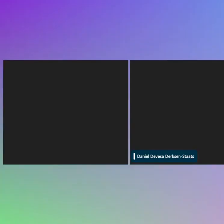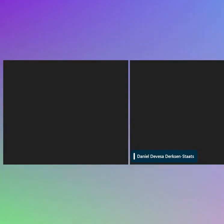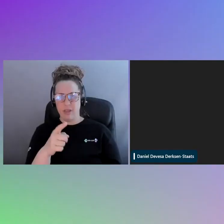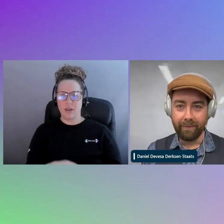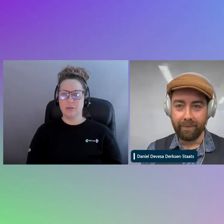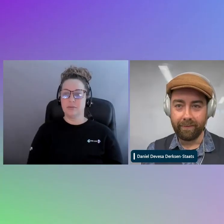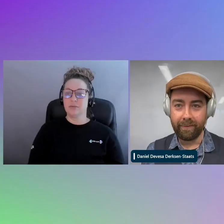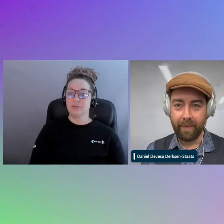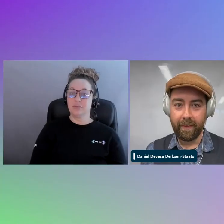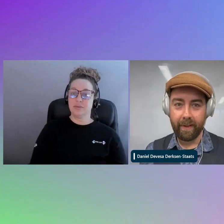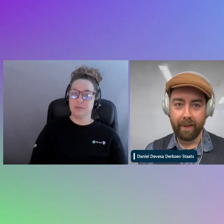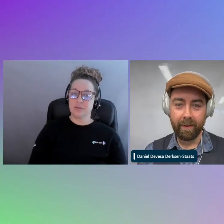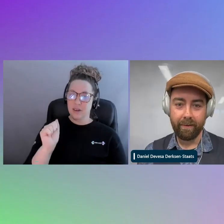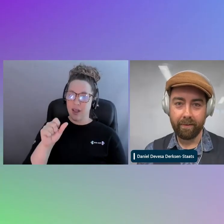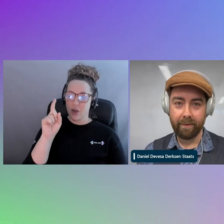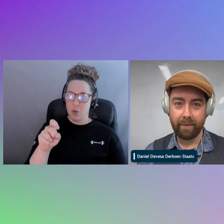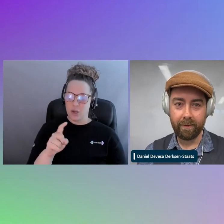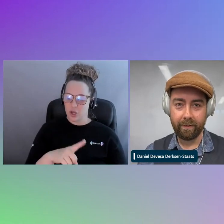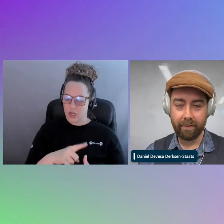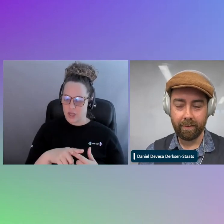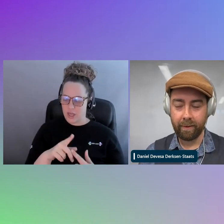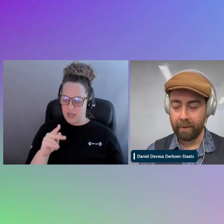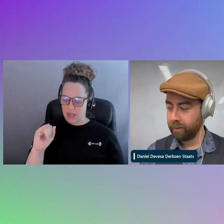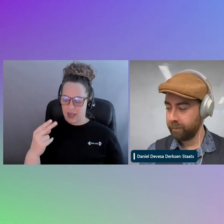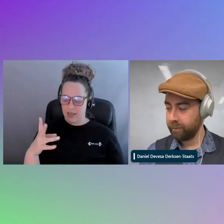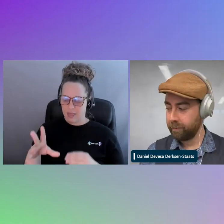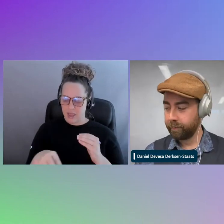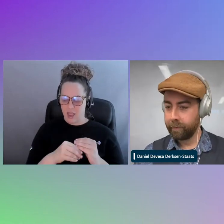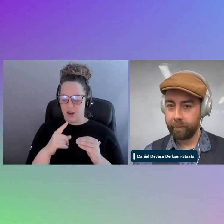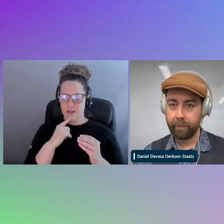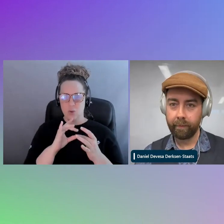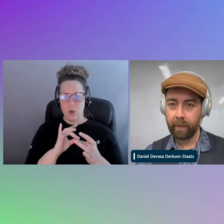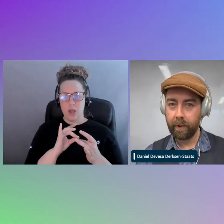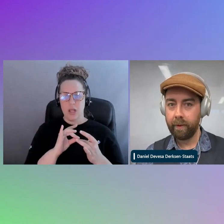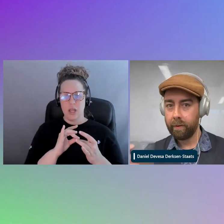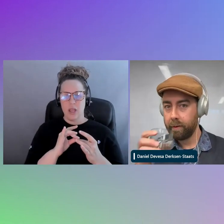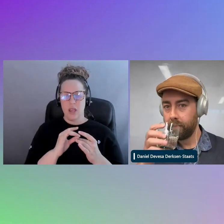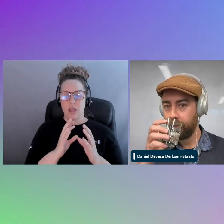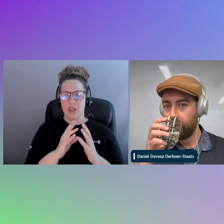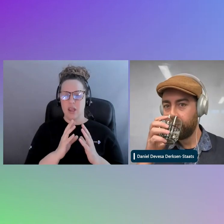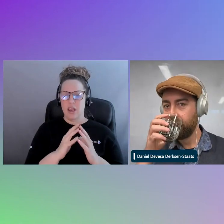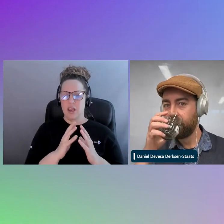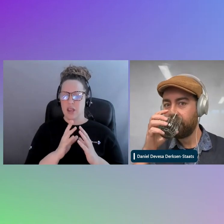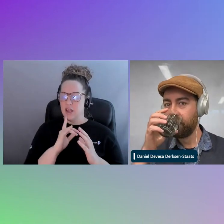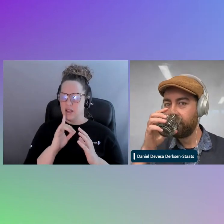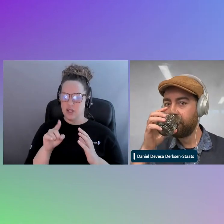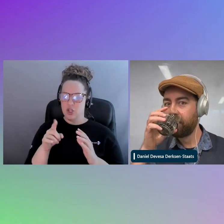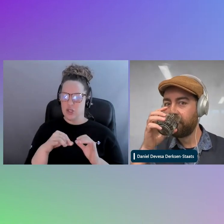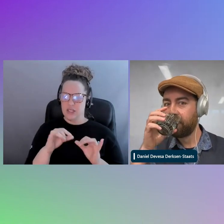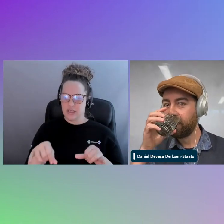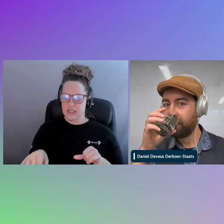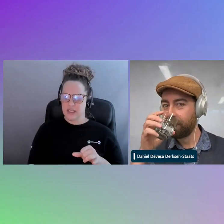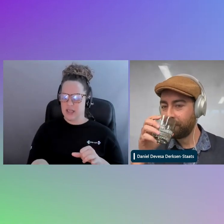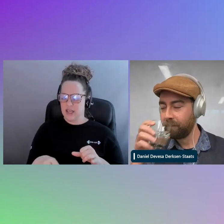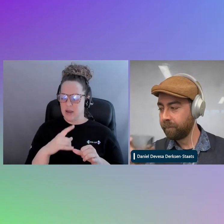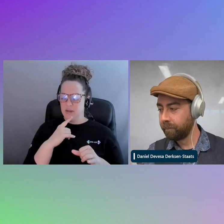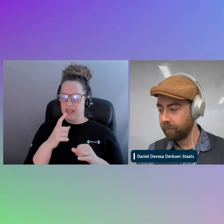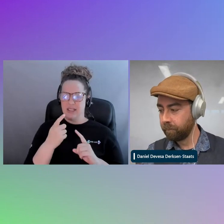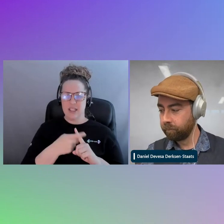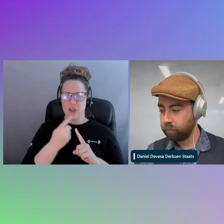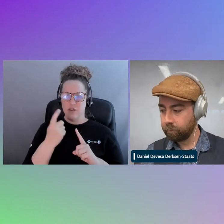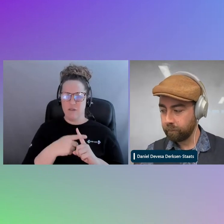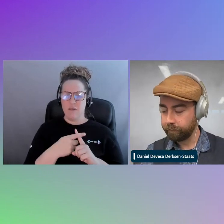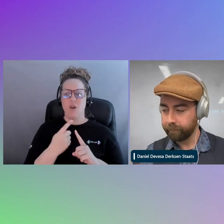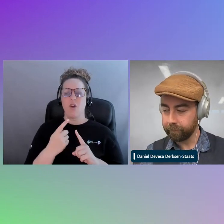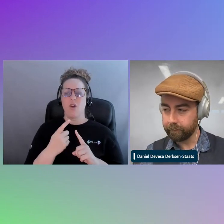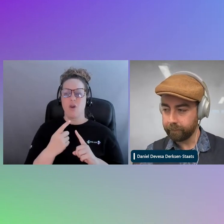Good. Another question then that Keith added on is related was just to those system settings. Is the default body